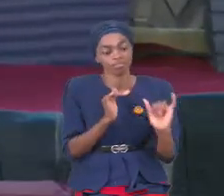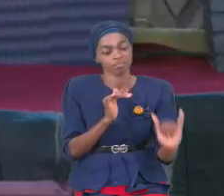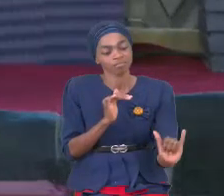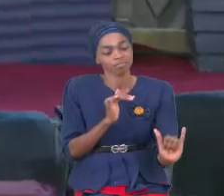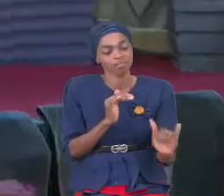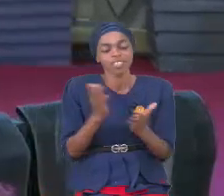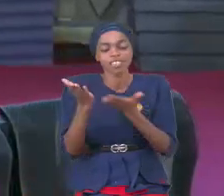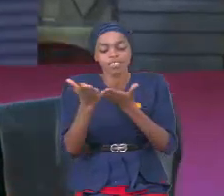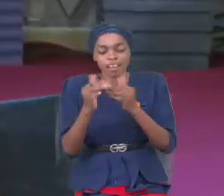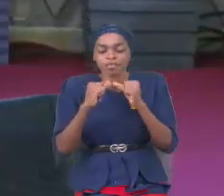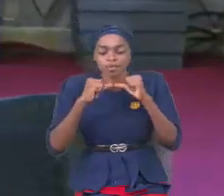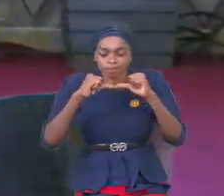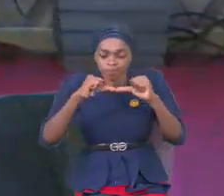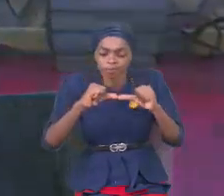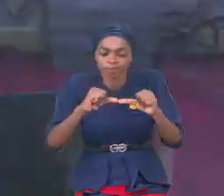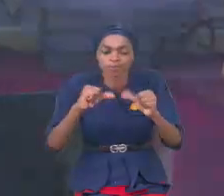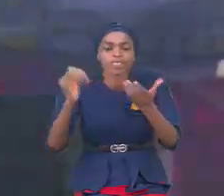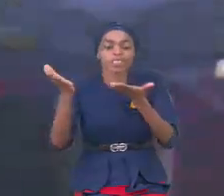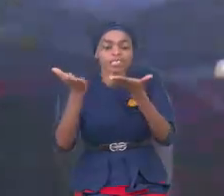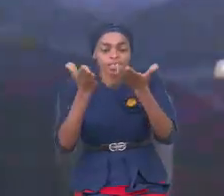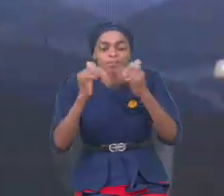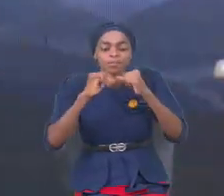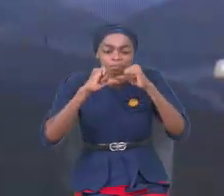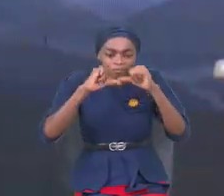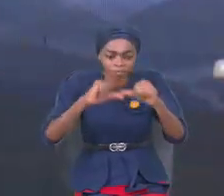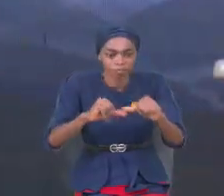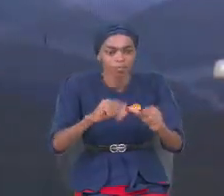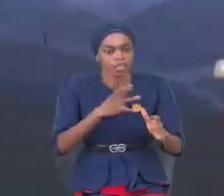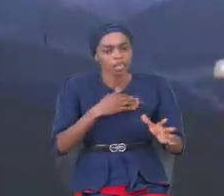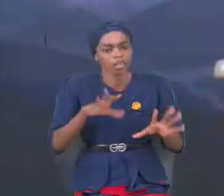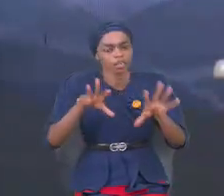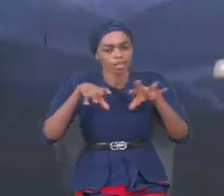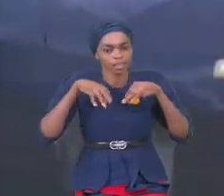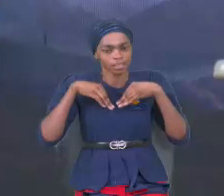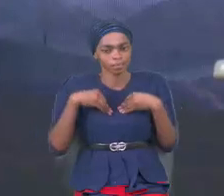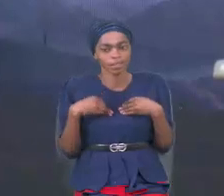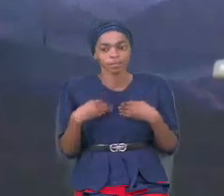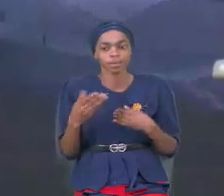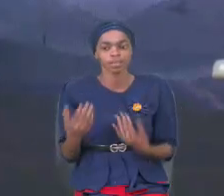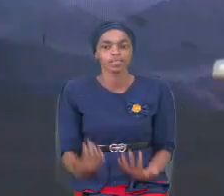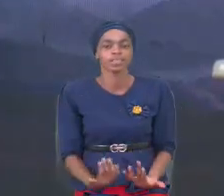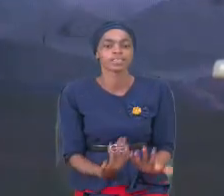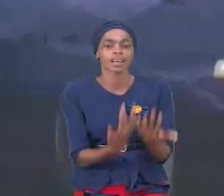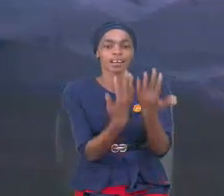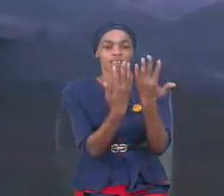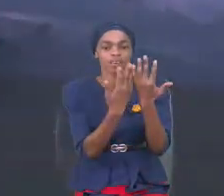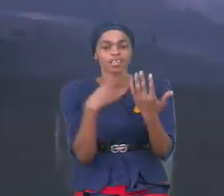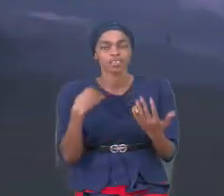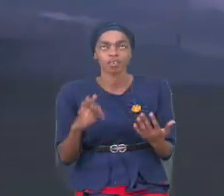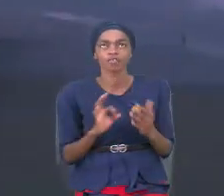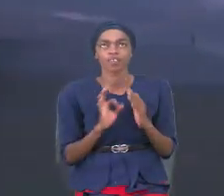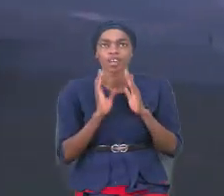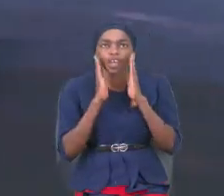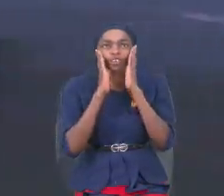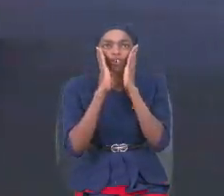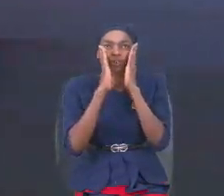again. The acceptable sacrifice of a consecrated, concentrated service. In